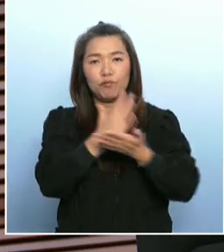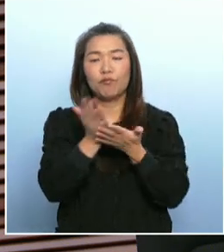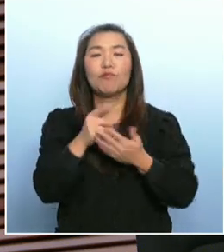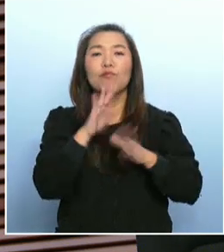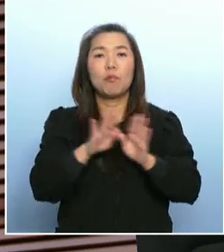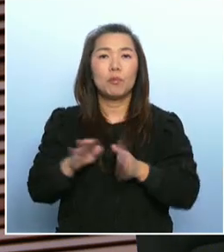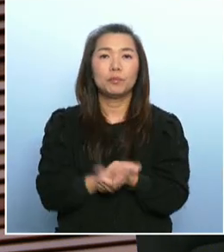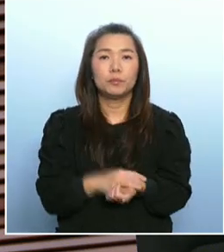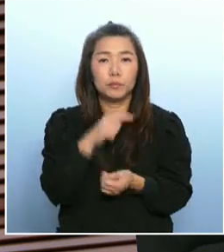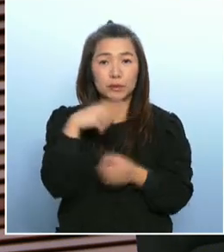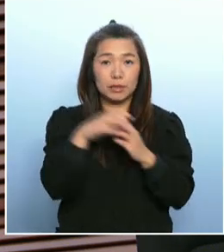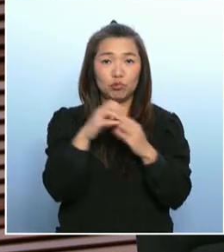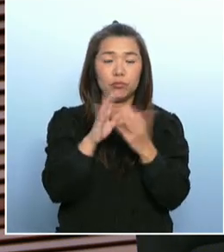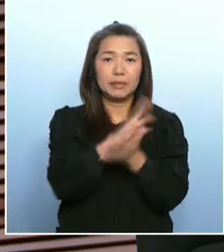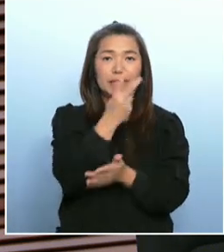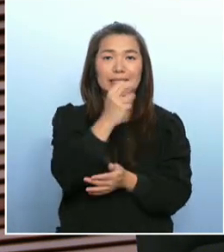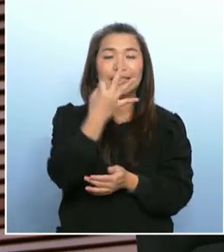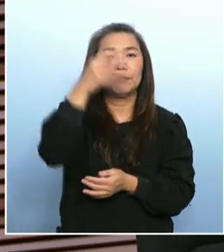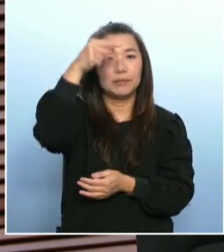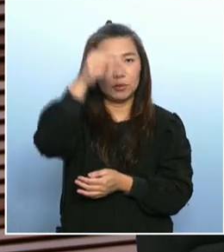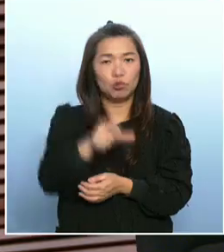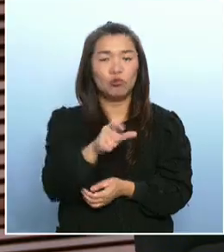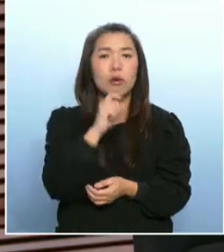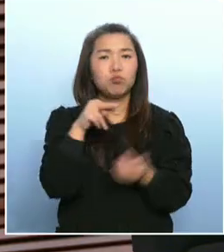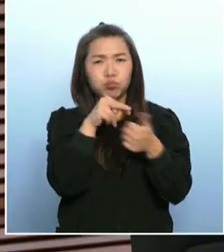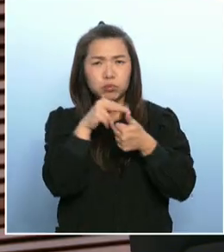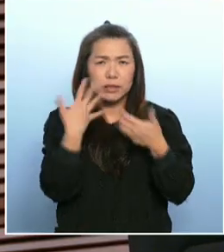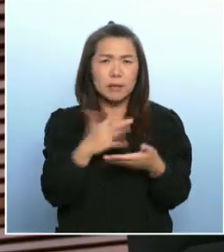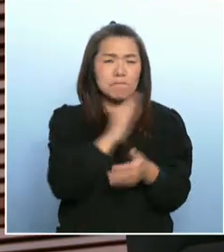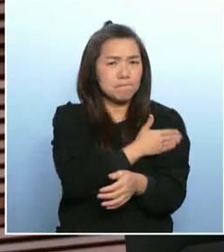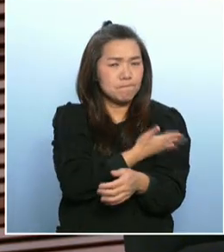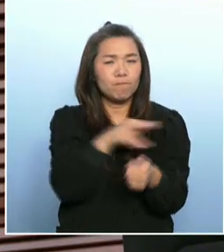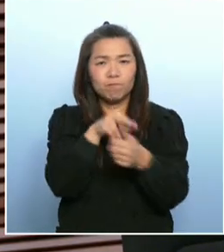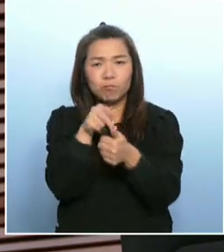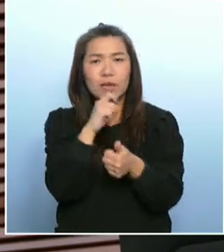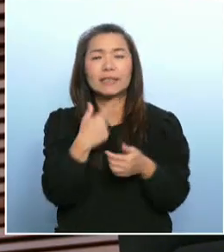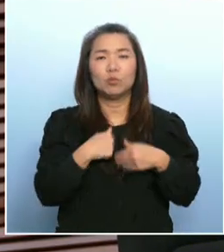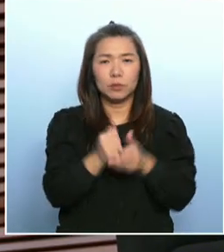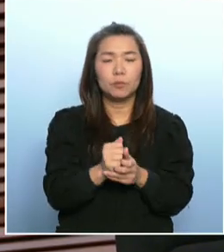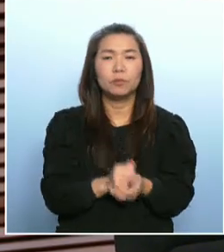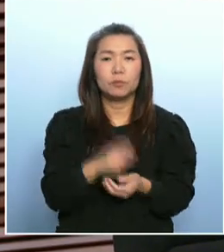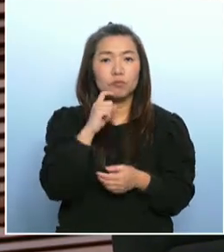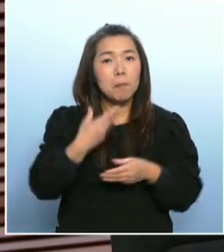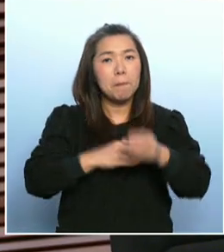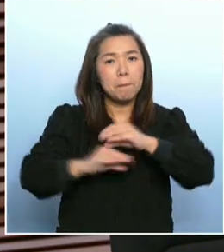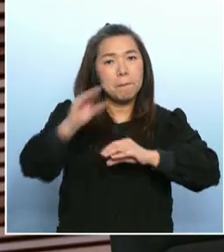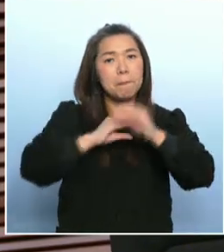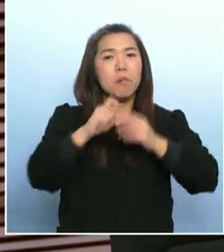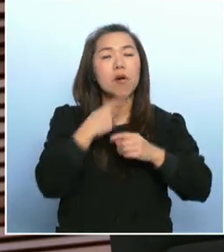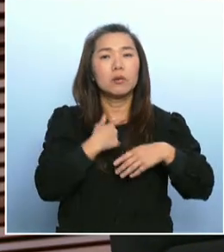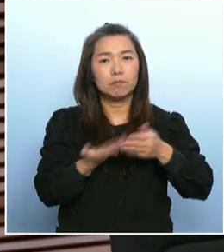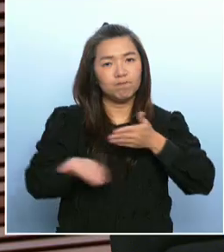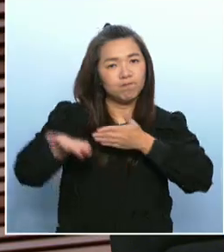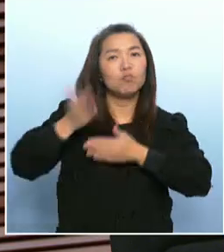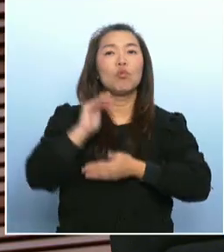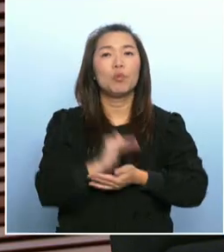Regarding the findings and recommendations of the review of manpower for healthcare services in the residential care homes, the SWD engaged a consultant in July 2023